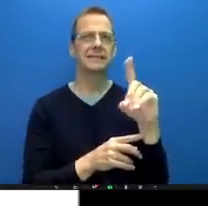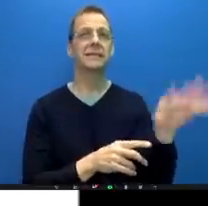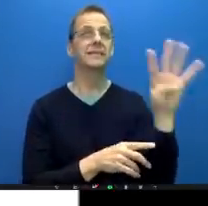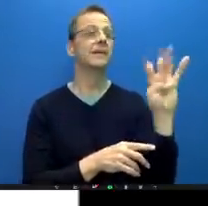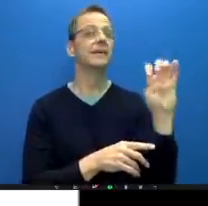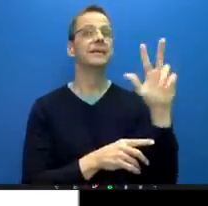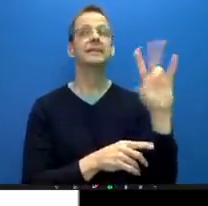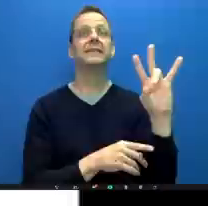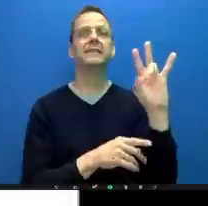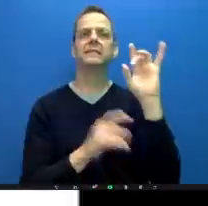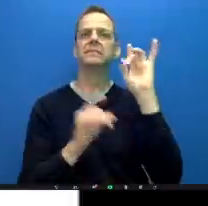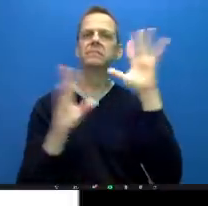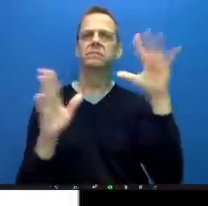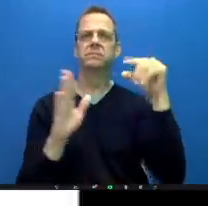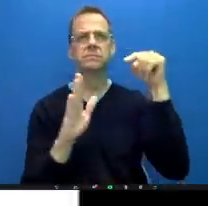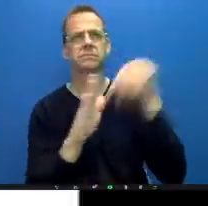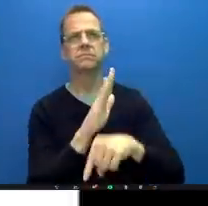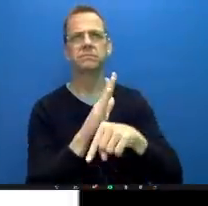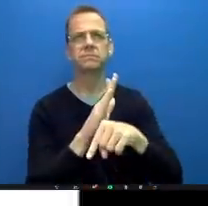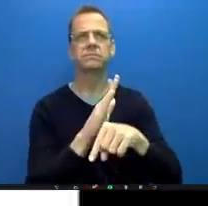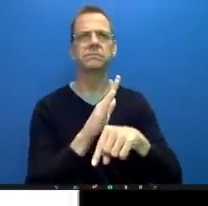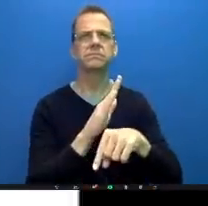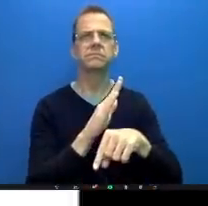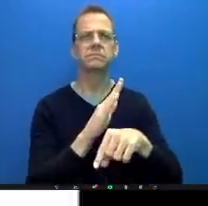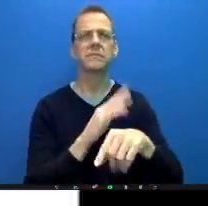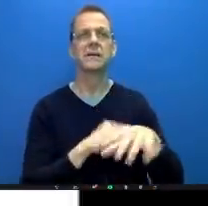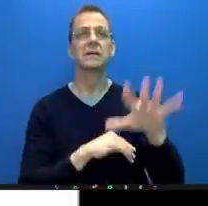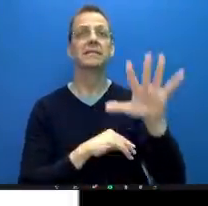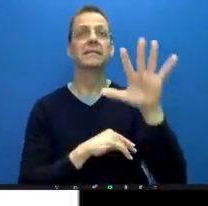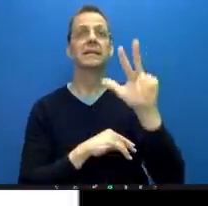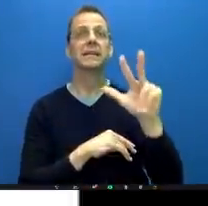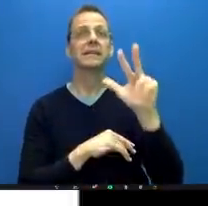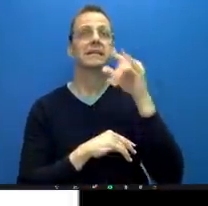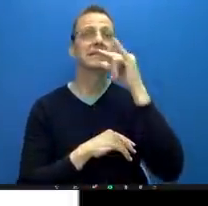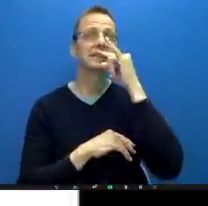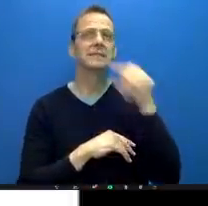2.7 times higher than were